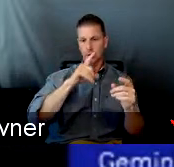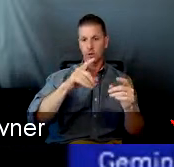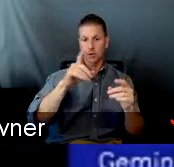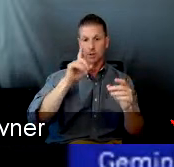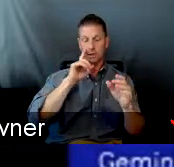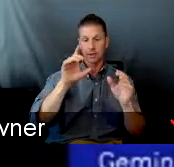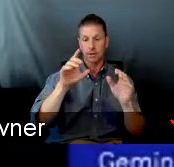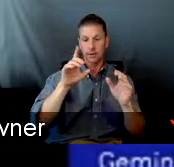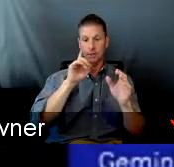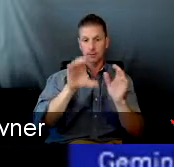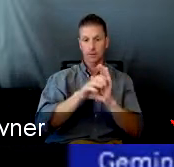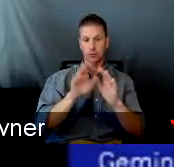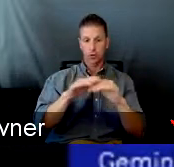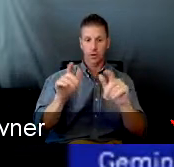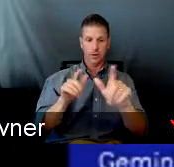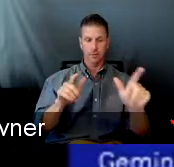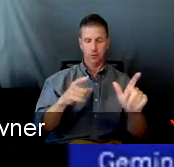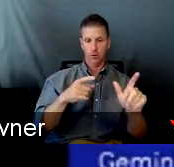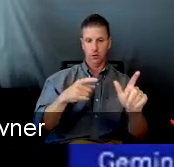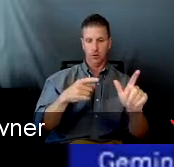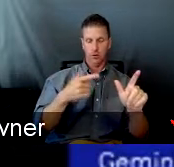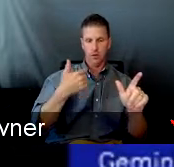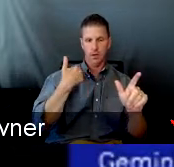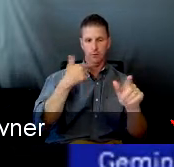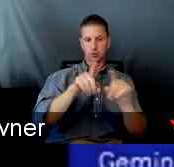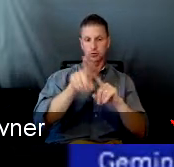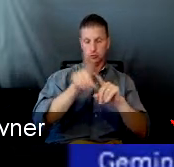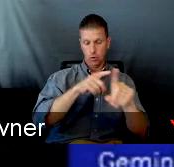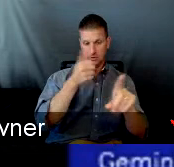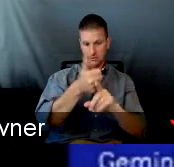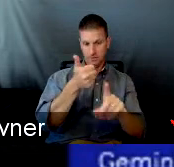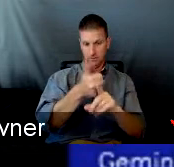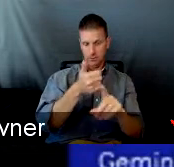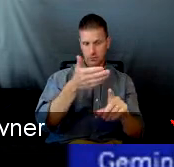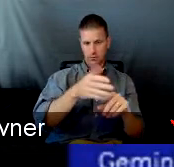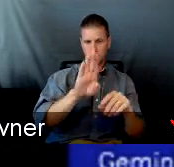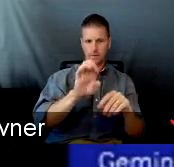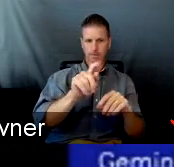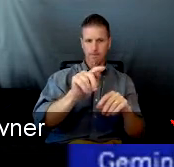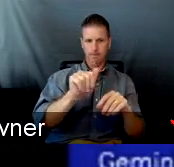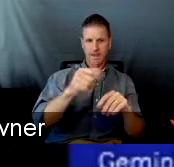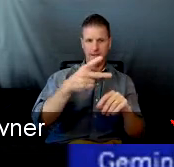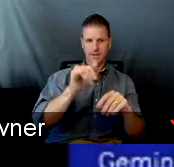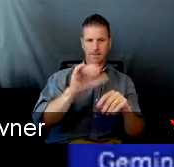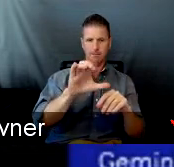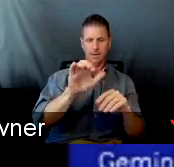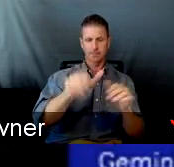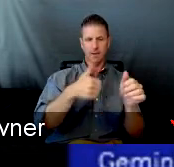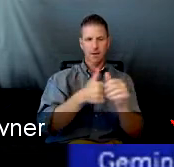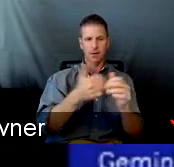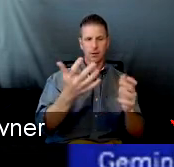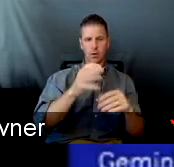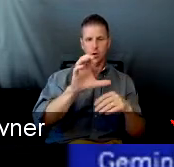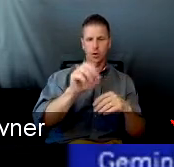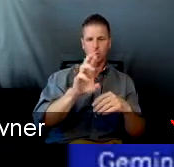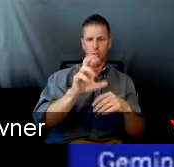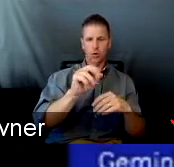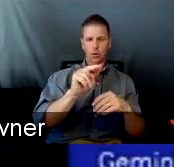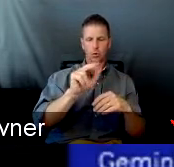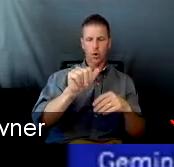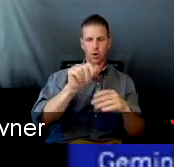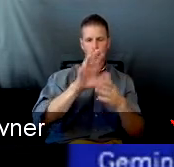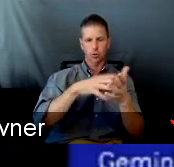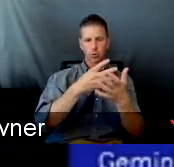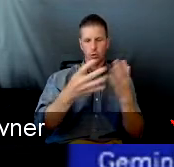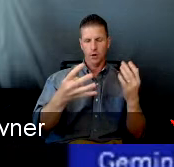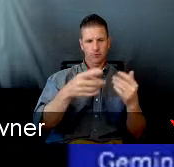left there, we have the star itself. In this case, it's Beta Pic that's behind what's called a coronagraph, which is basically